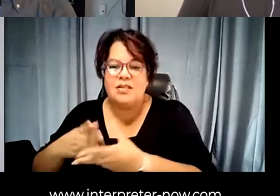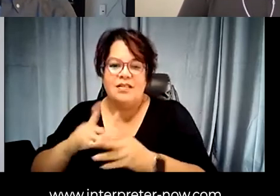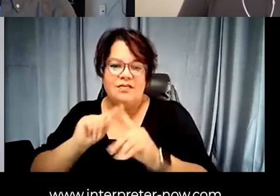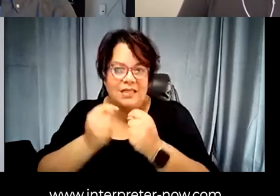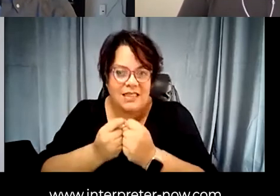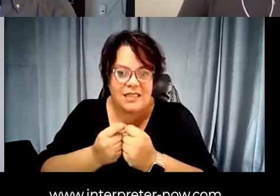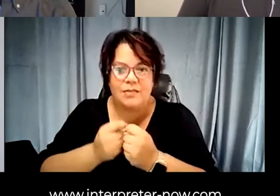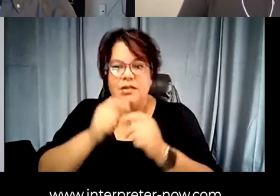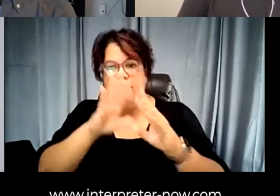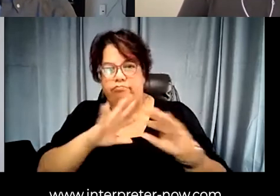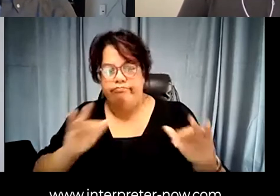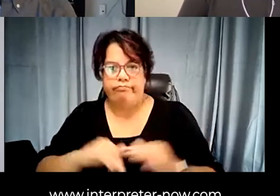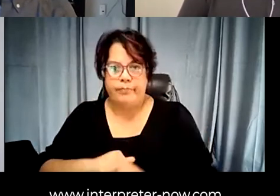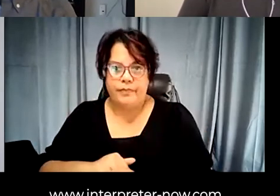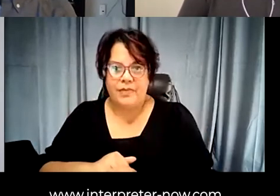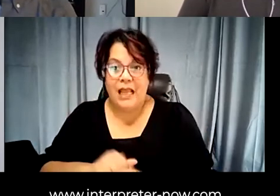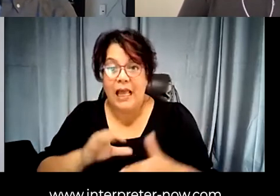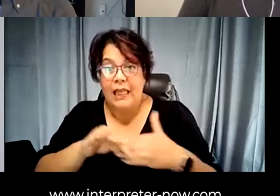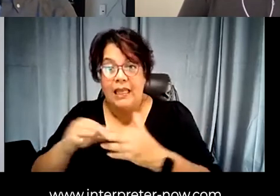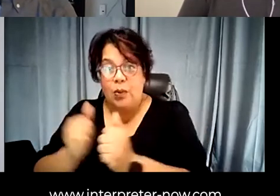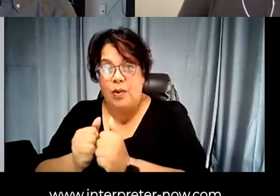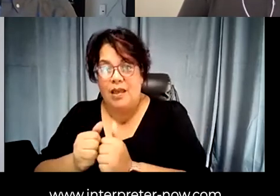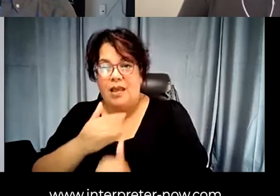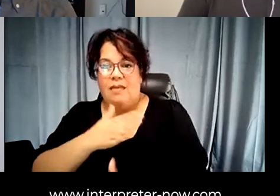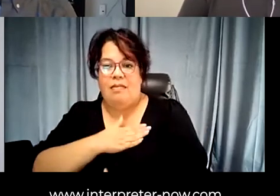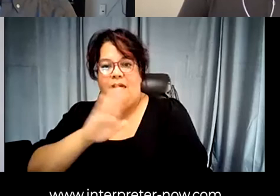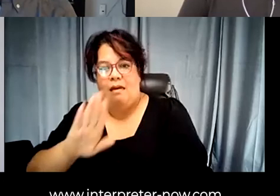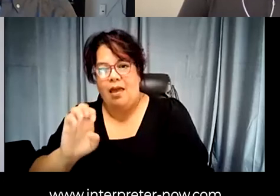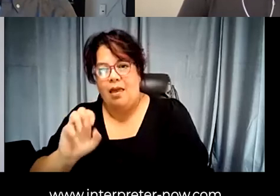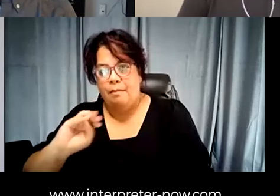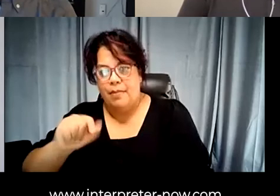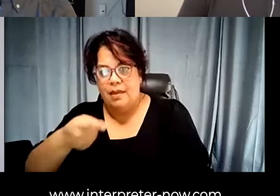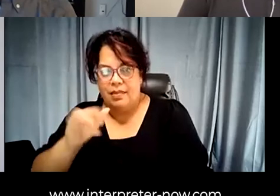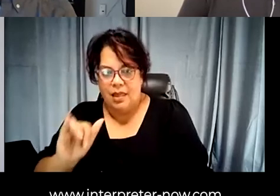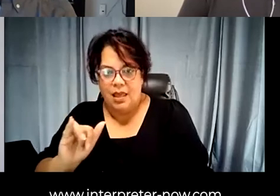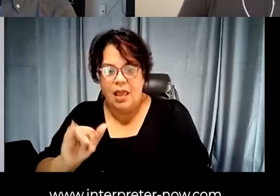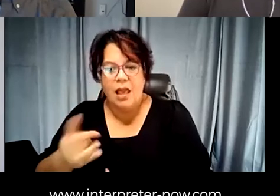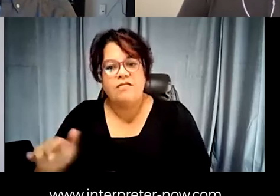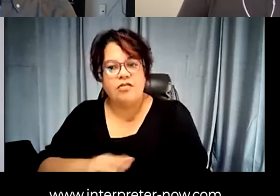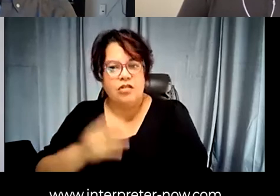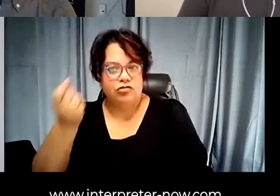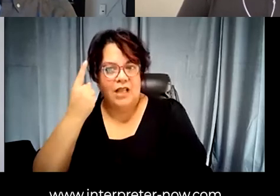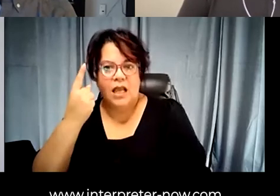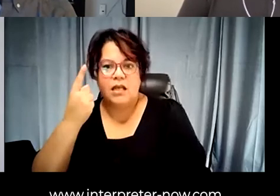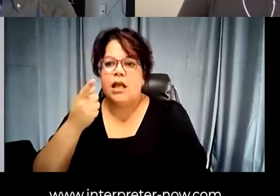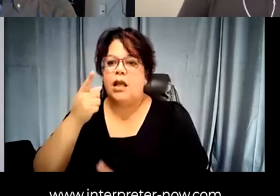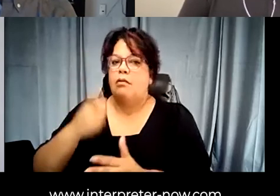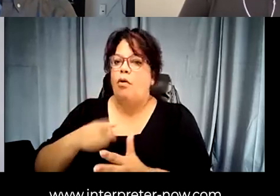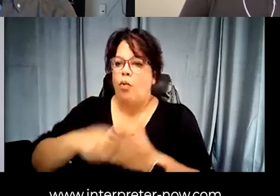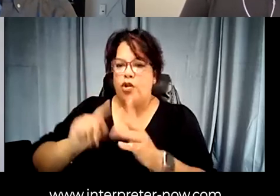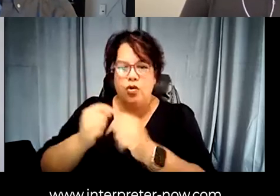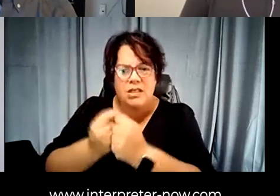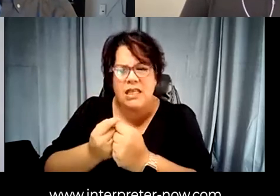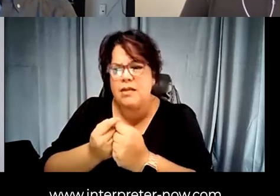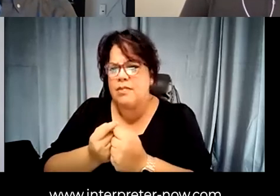just, leading with empathy and really, really understanding what your team is uniquely going through and doing the work